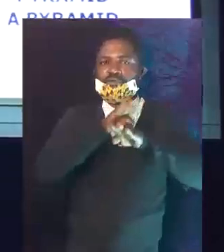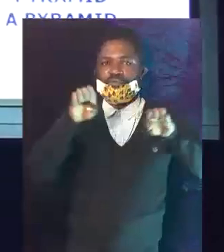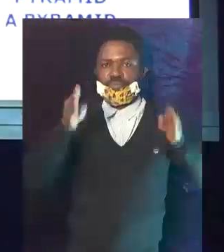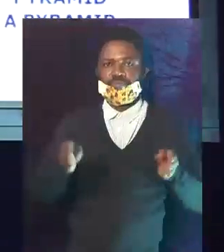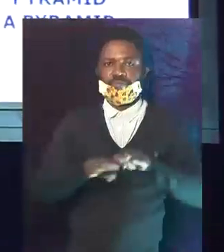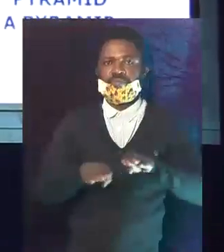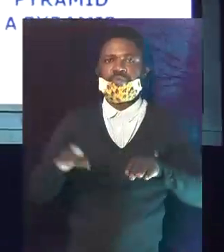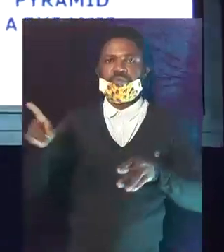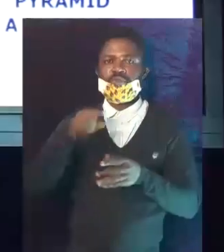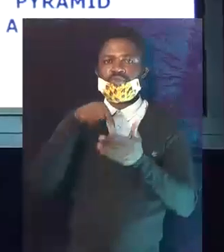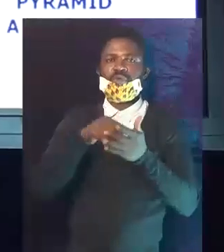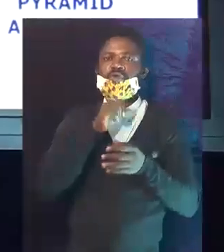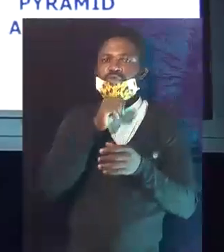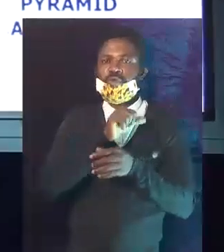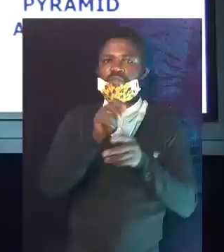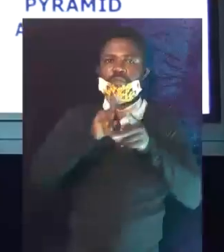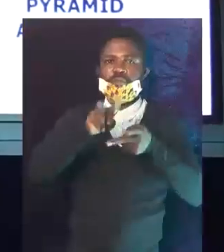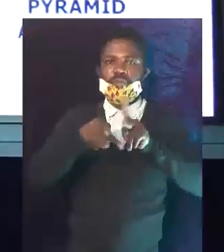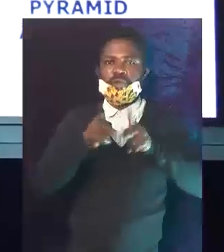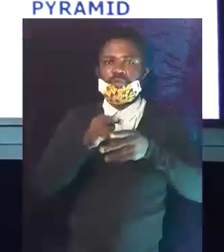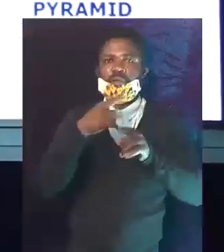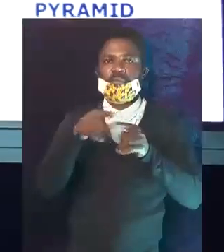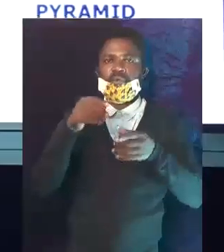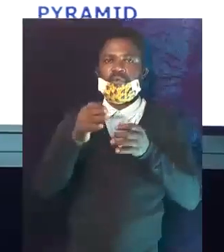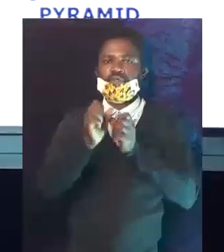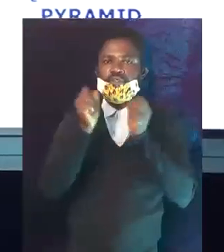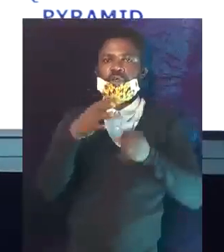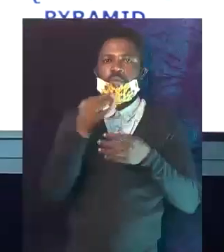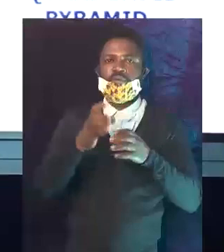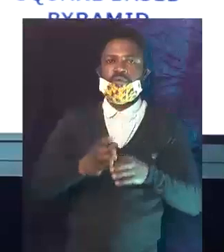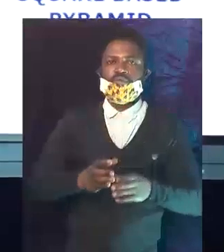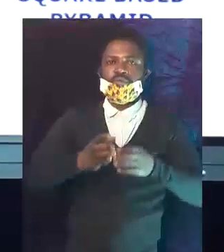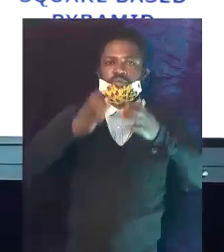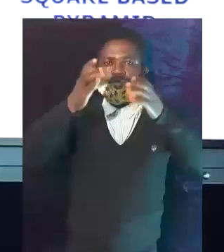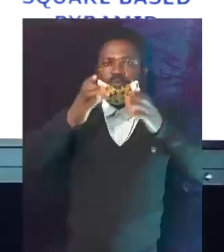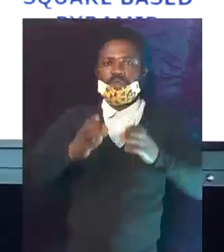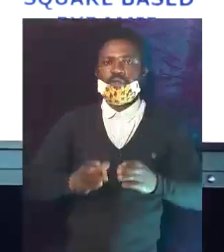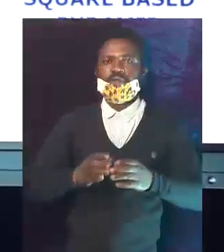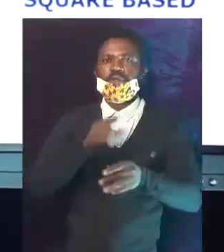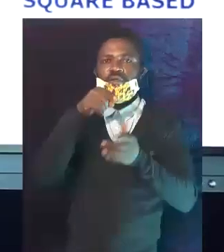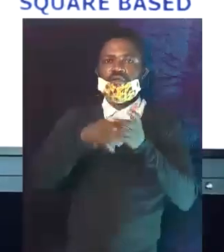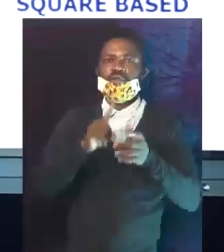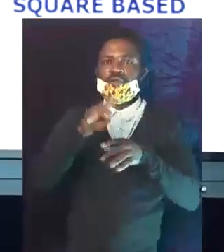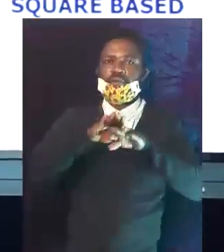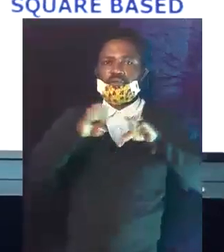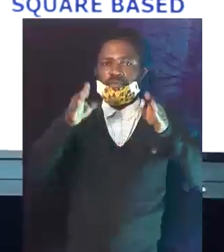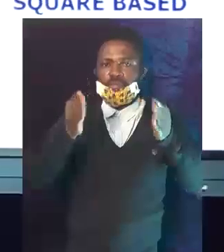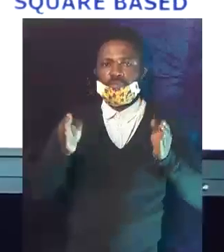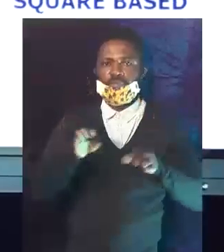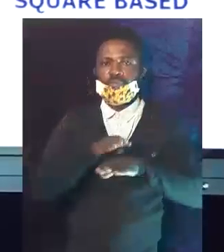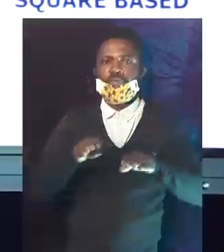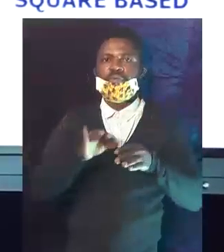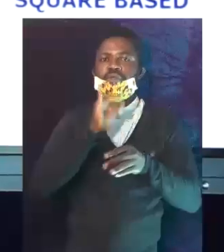one is obviously a prism because flat top, flat bottom, and it's in the shape of a cylinder. This one, flat top, flat